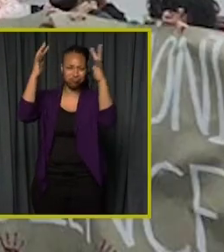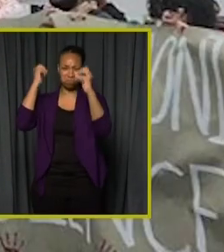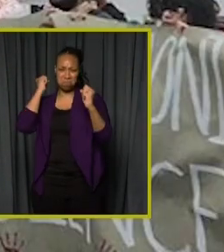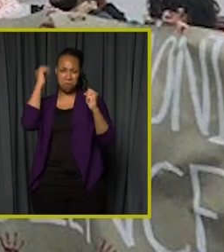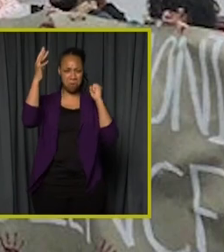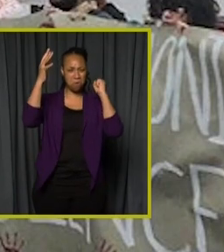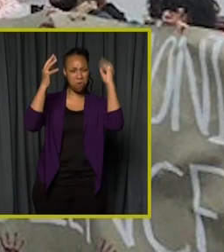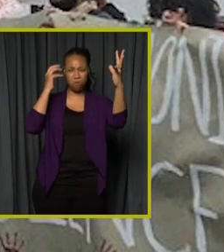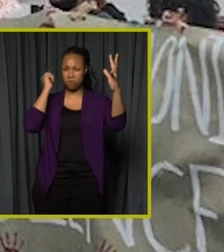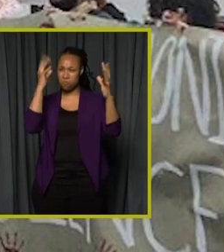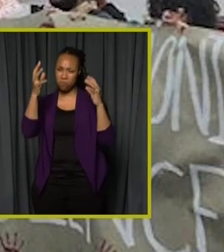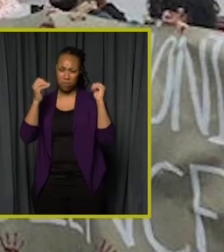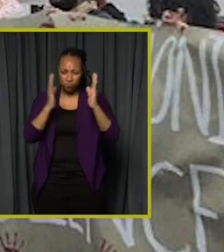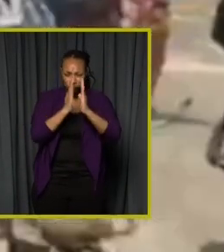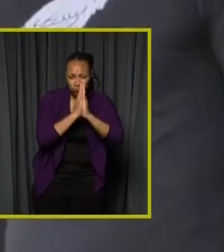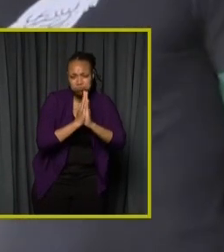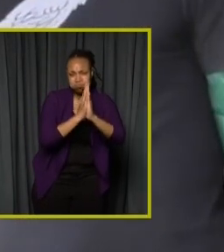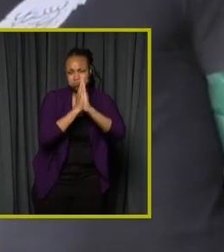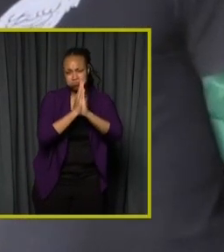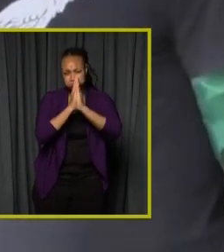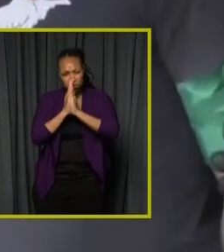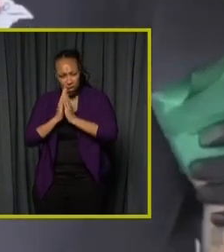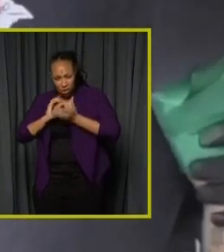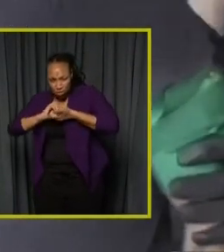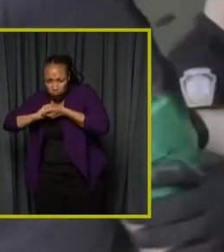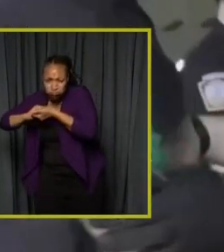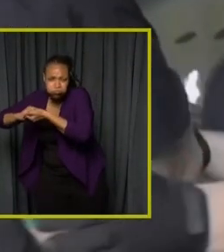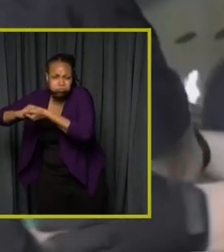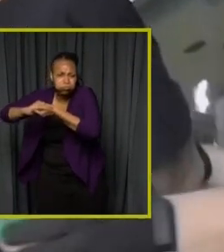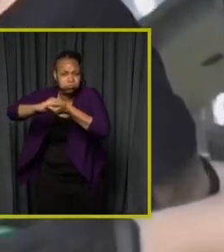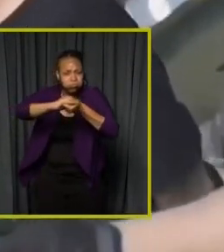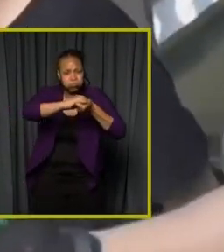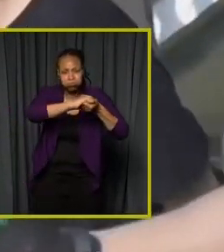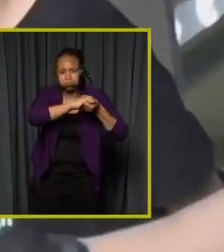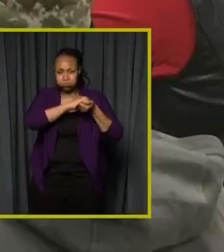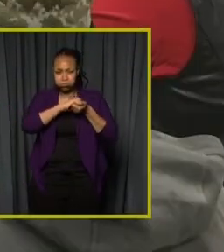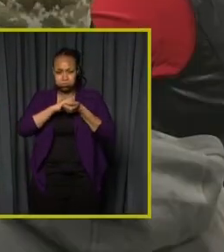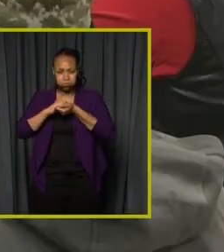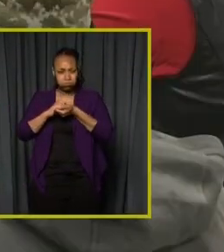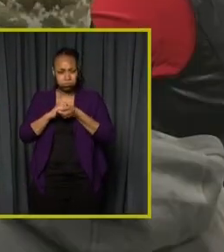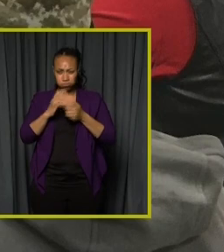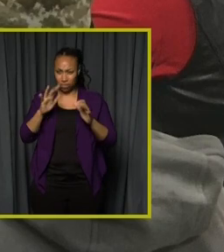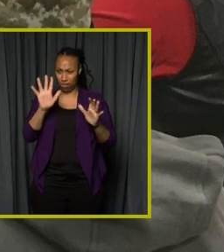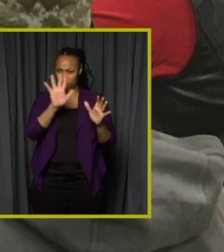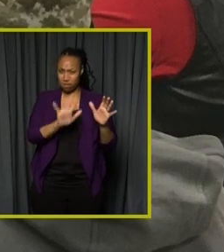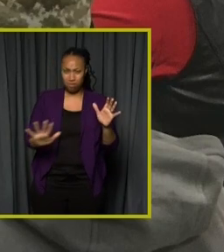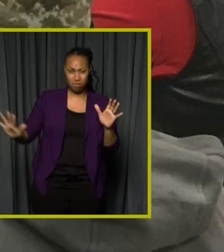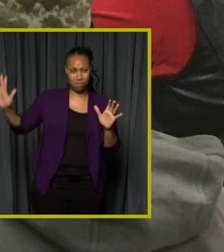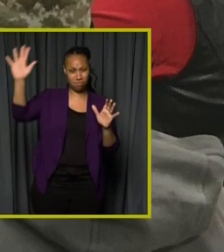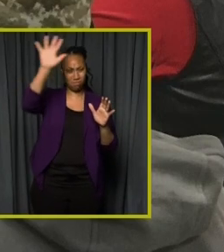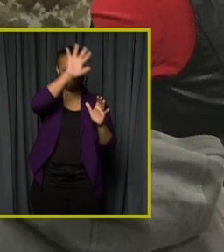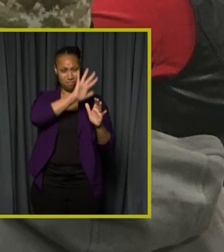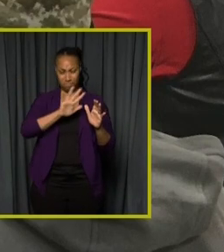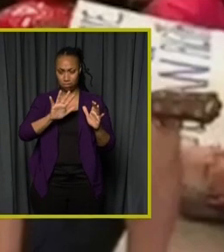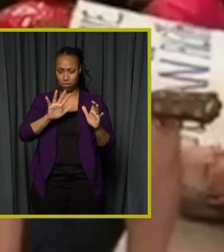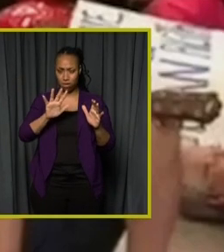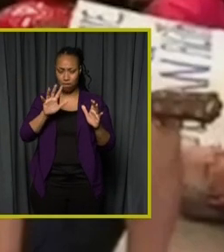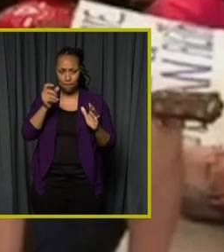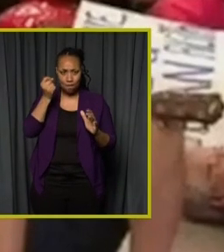Any nation that ignores half of its people is in a moral and economic